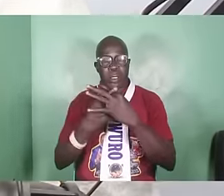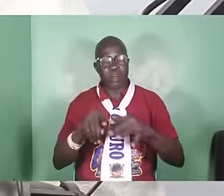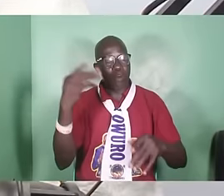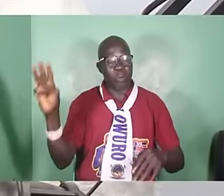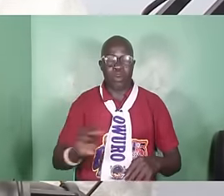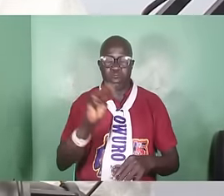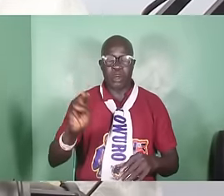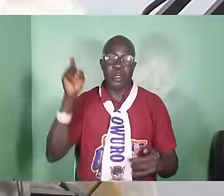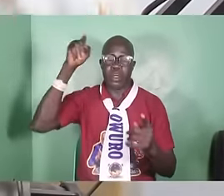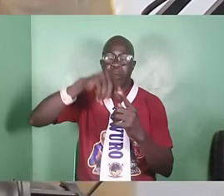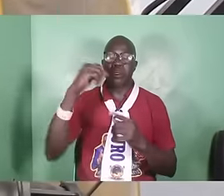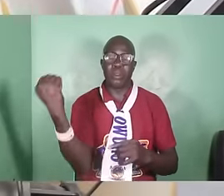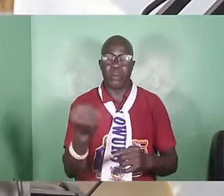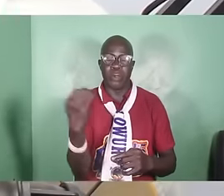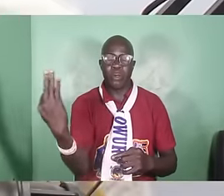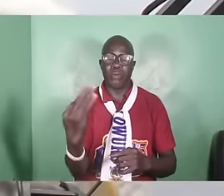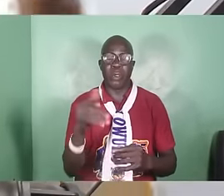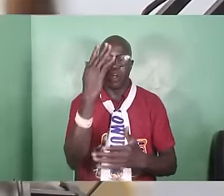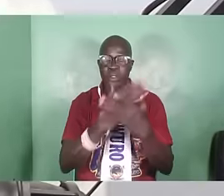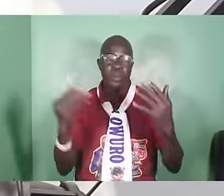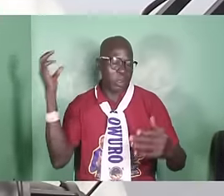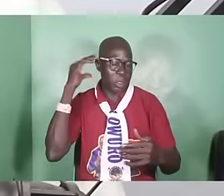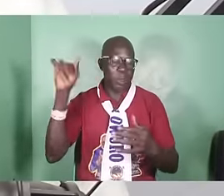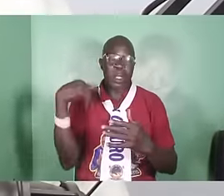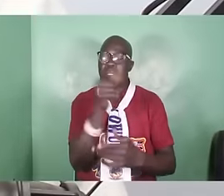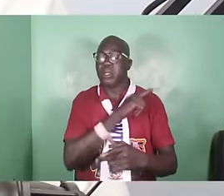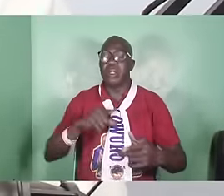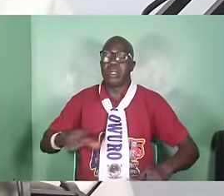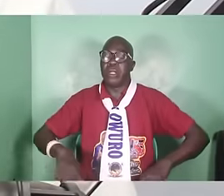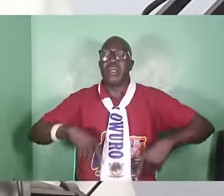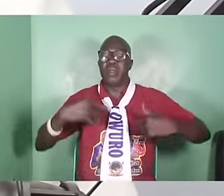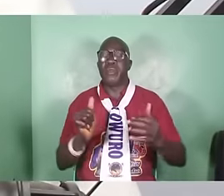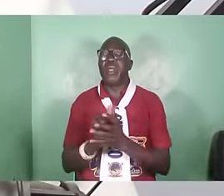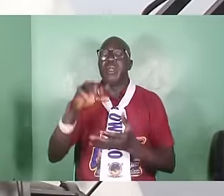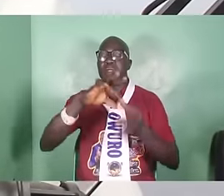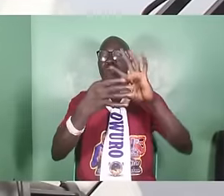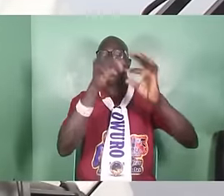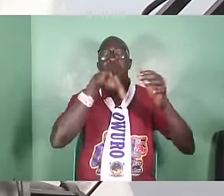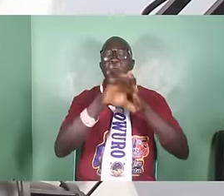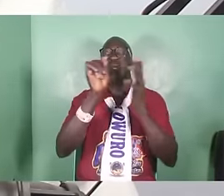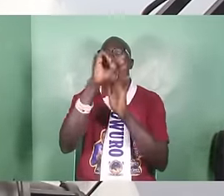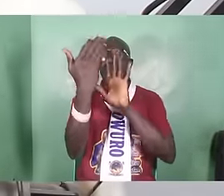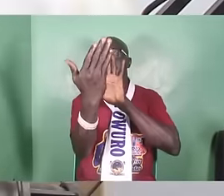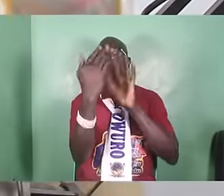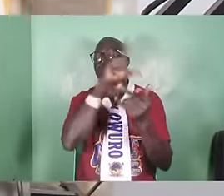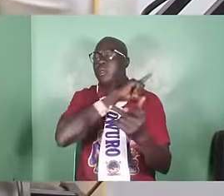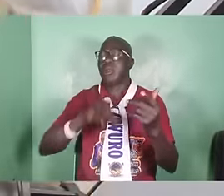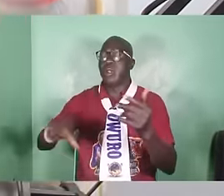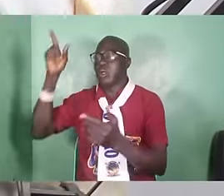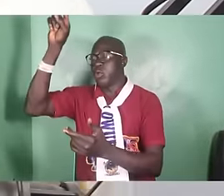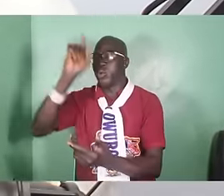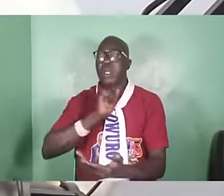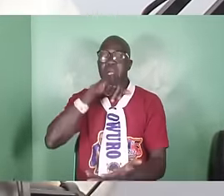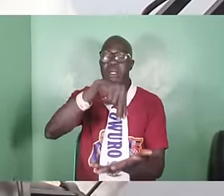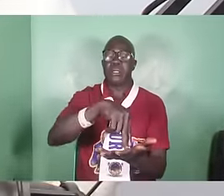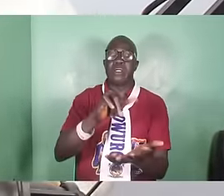From Monday. Ojo Friday. To Friday. And the come for me. Somebody is here. Di Oluwa ti be. Ti emi re wa. Na waju Oluwa. Eni ti emi